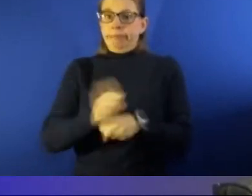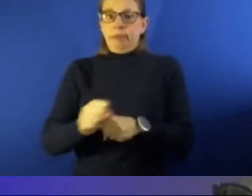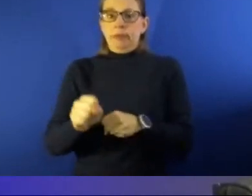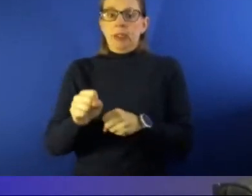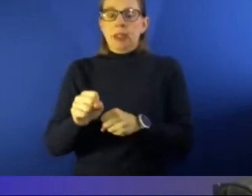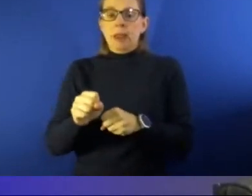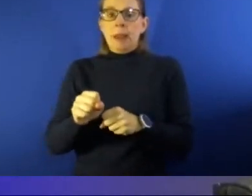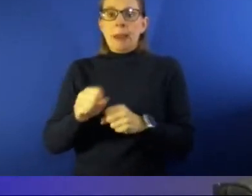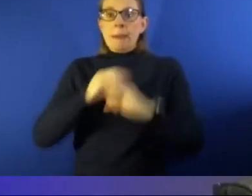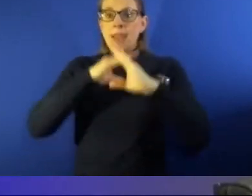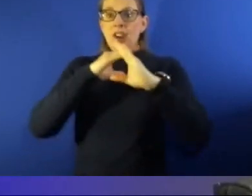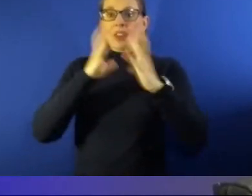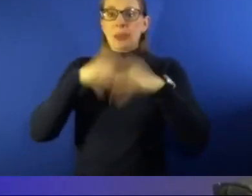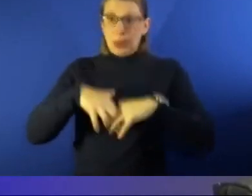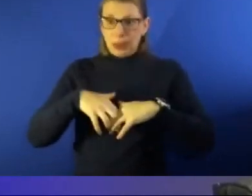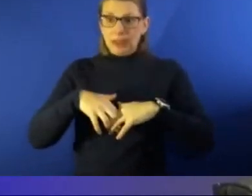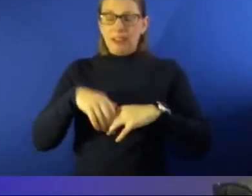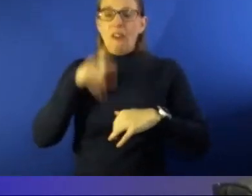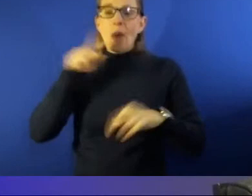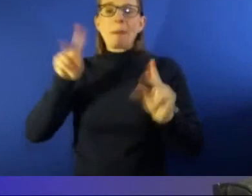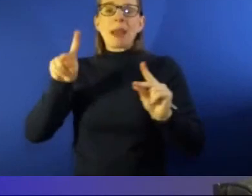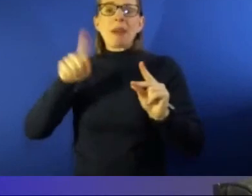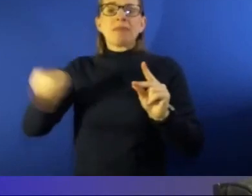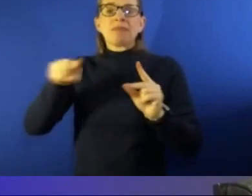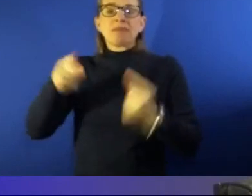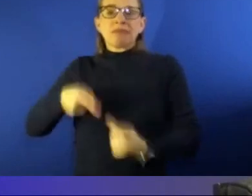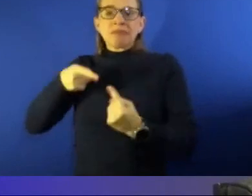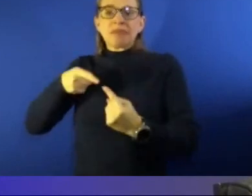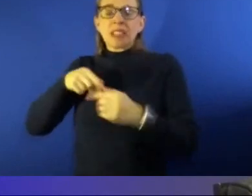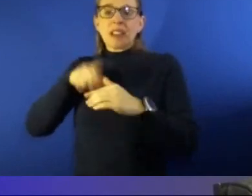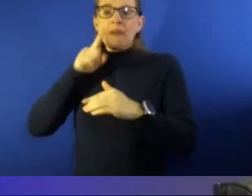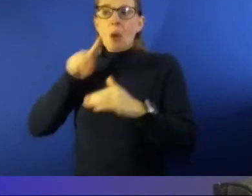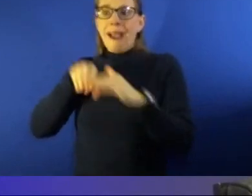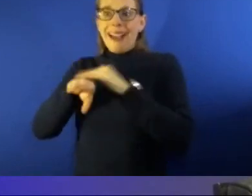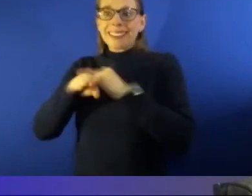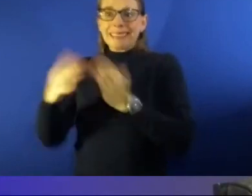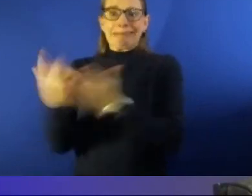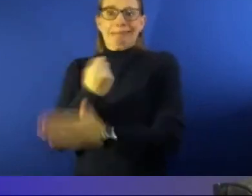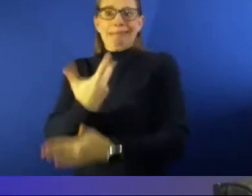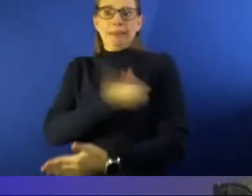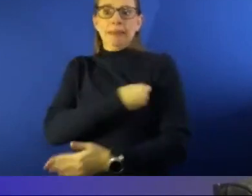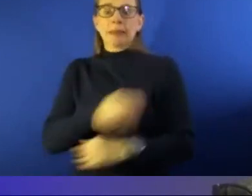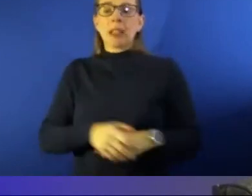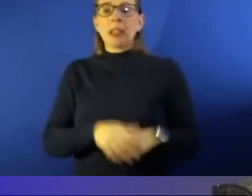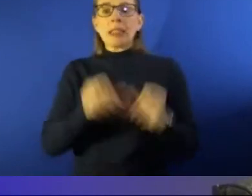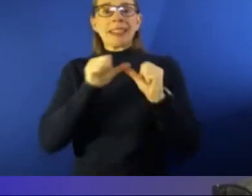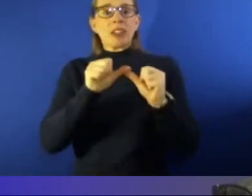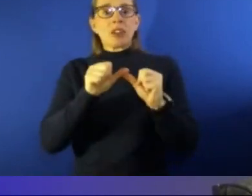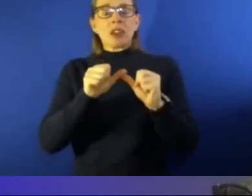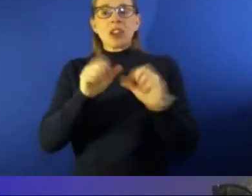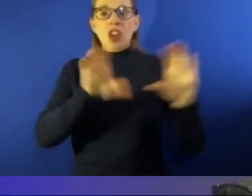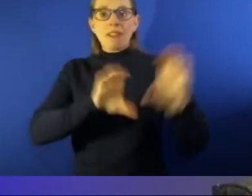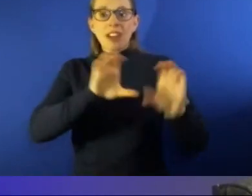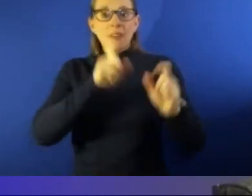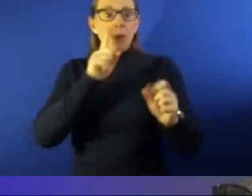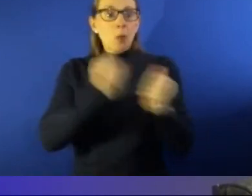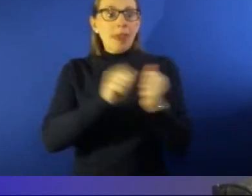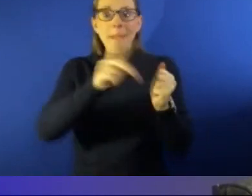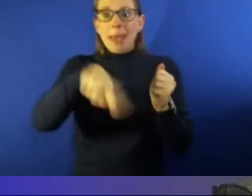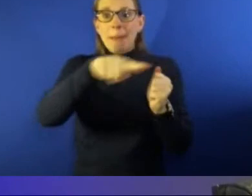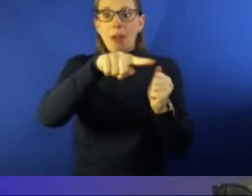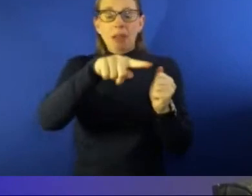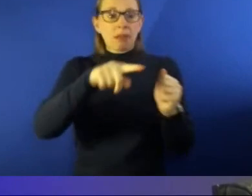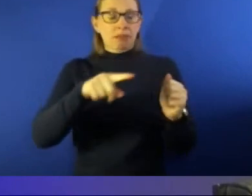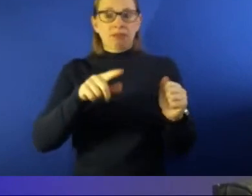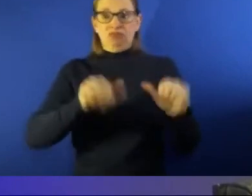as we can for people that are struggling to gain access to the vaccine. We continue to have those conversations with people who are hesitant, understanding that this is